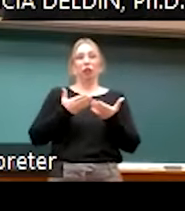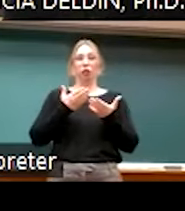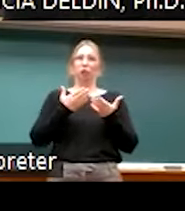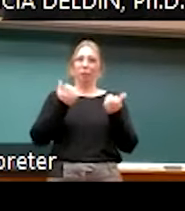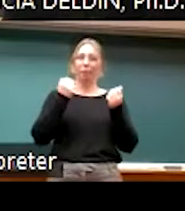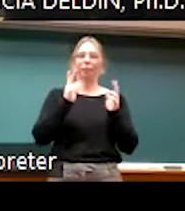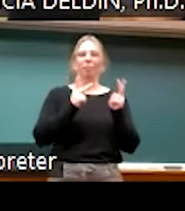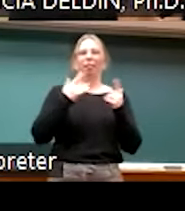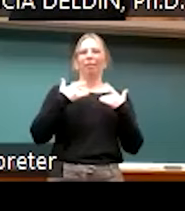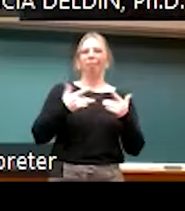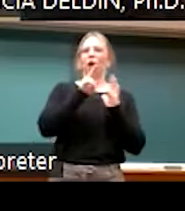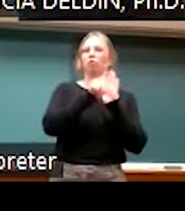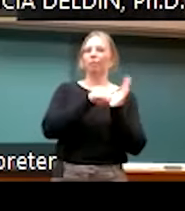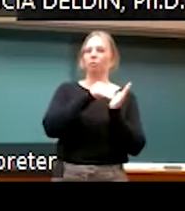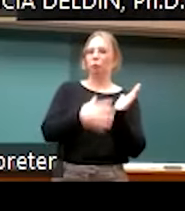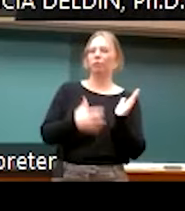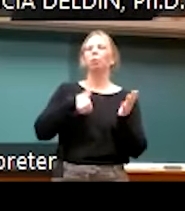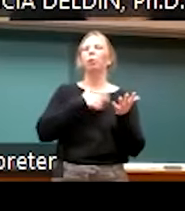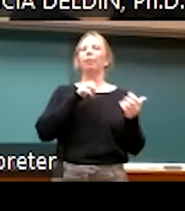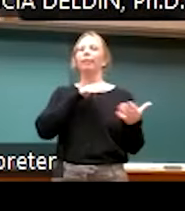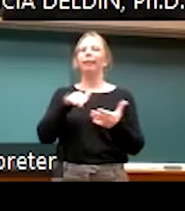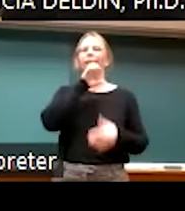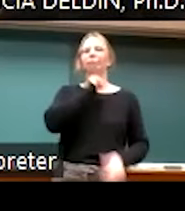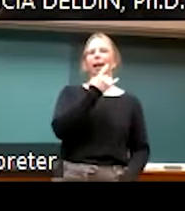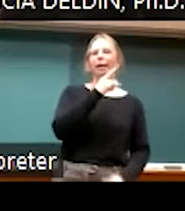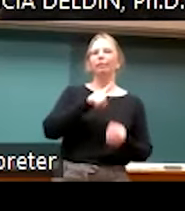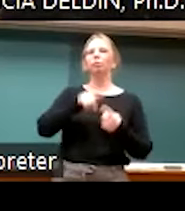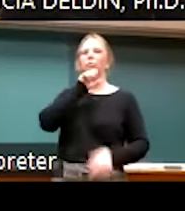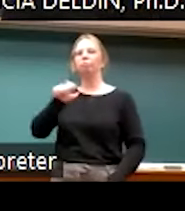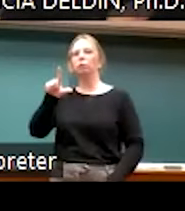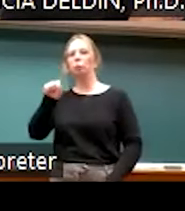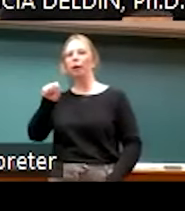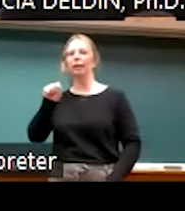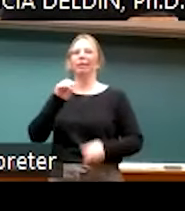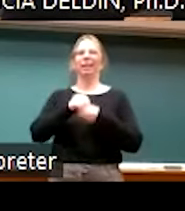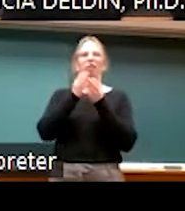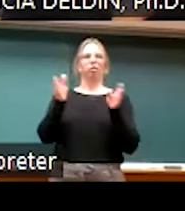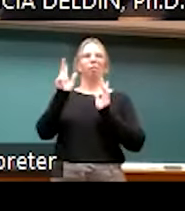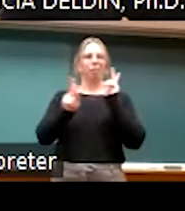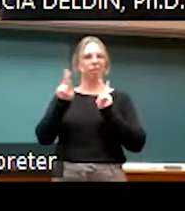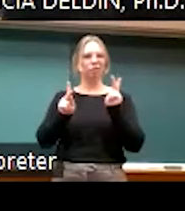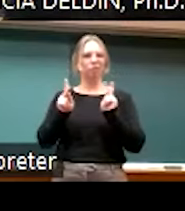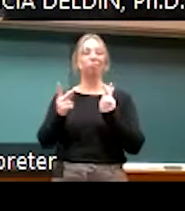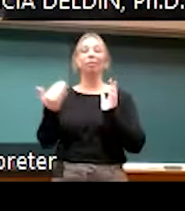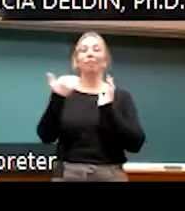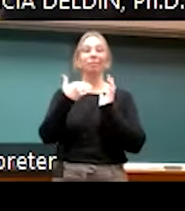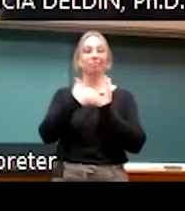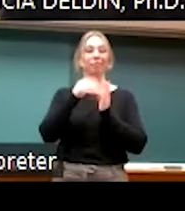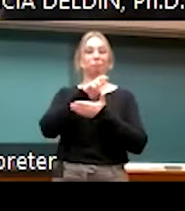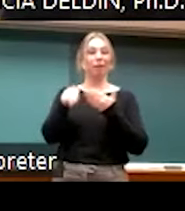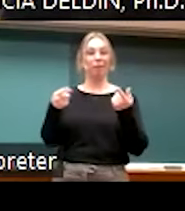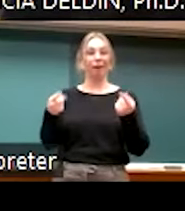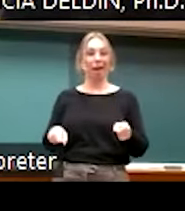people. So we want to look at the 18 to 22 year olds within our general population. And again, they actually had more